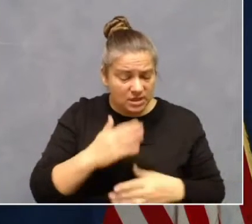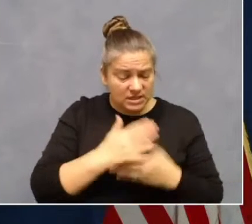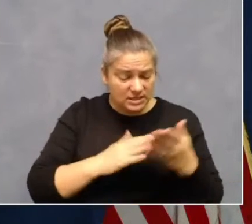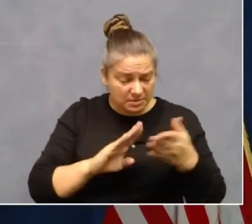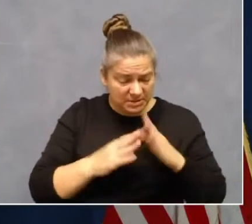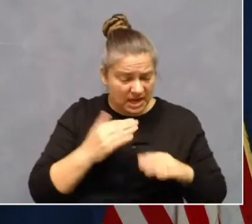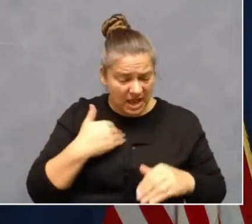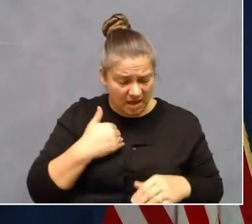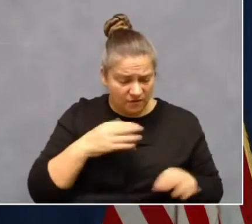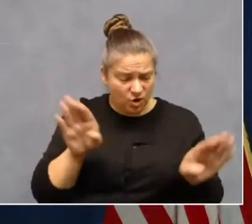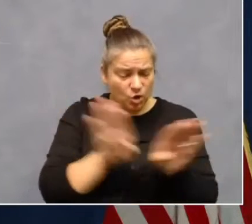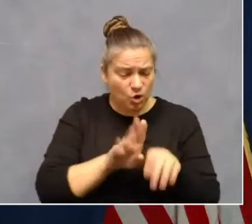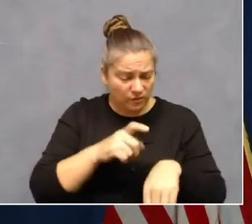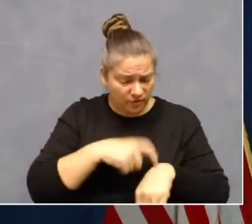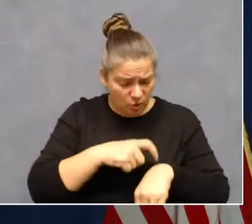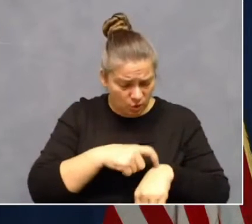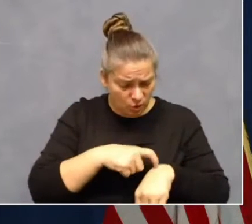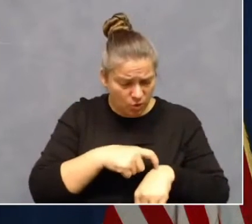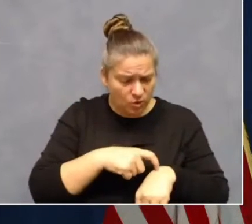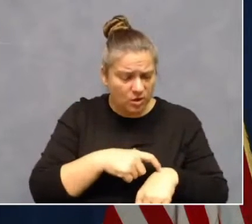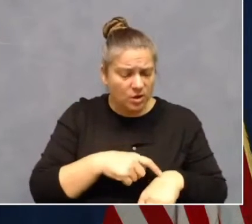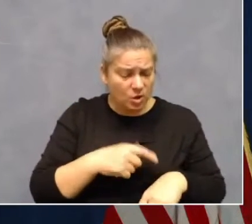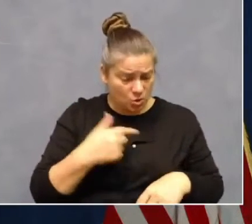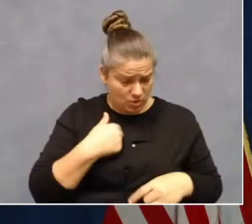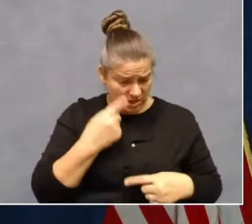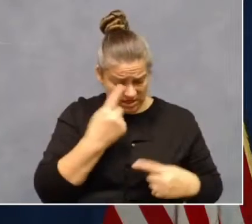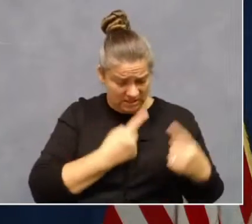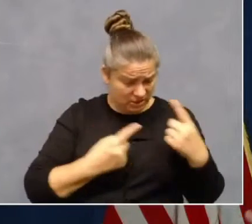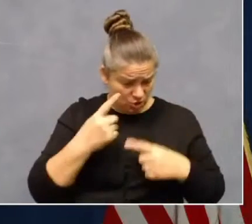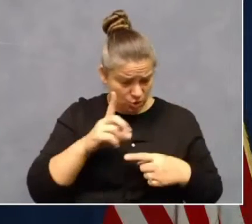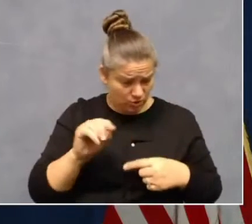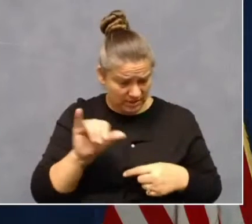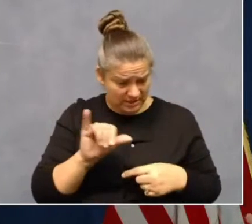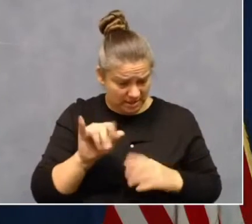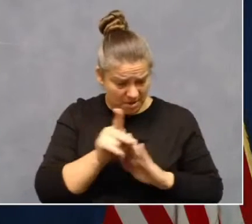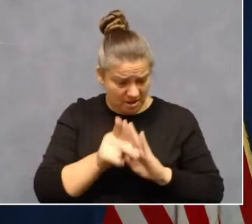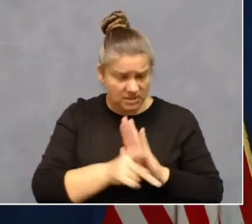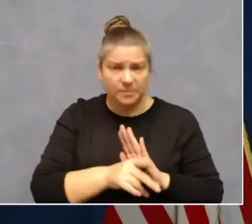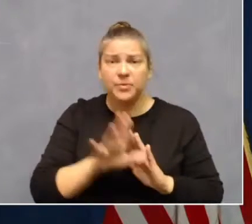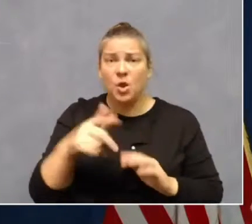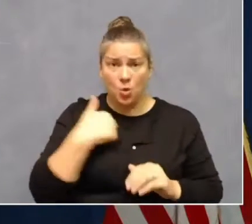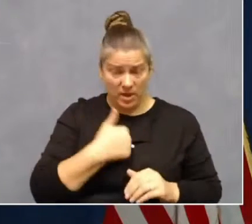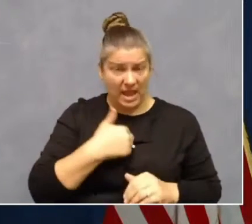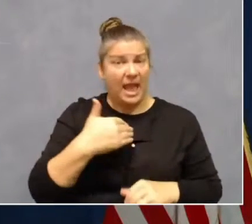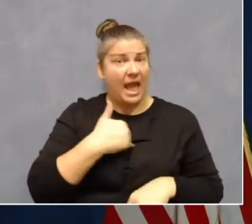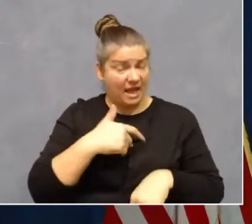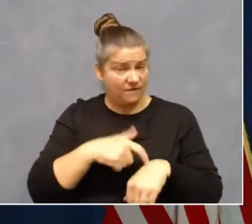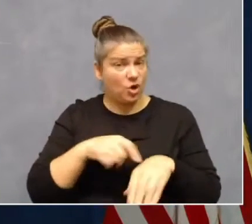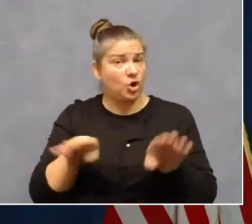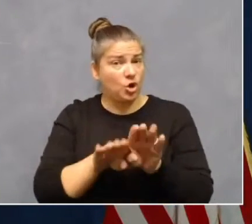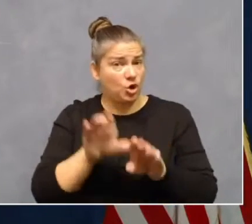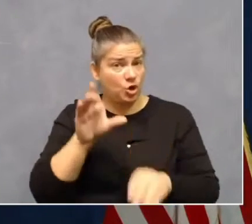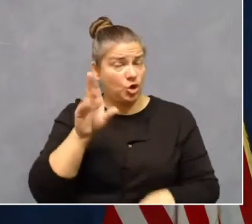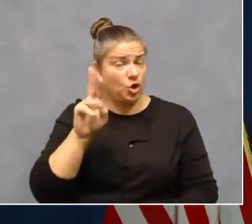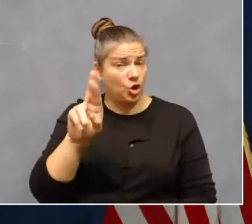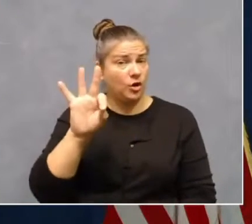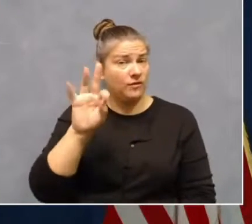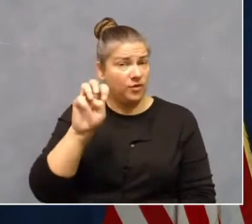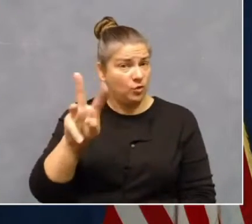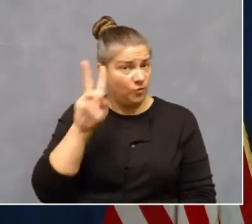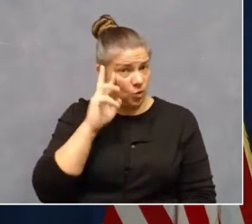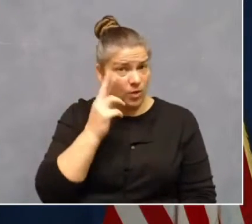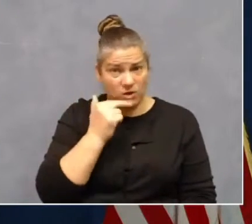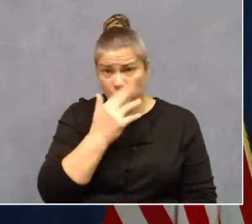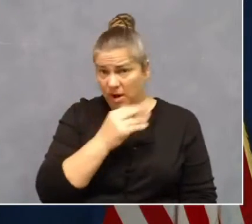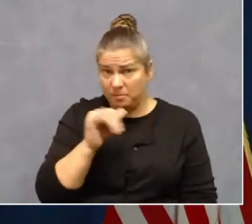curb transmission. Are we considering enacting similar policies? We do have a curfew for restaurants and bars. Right